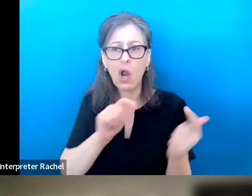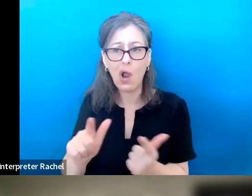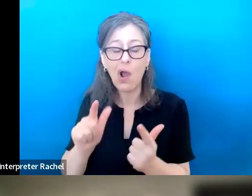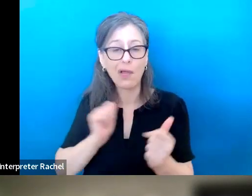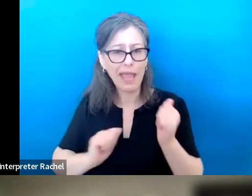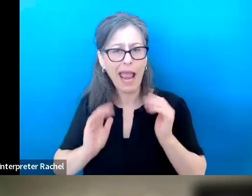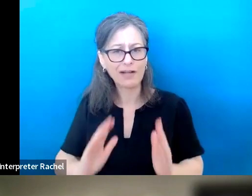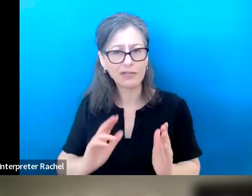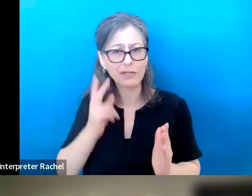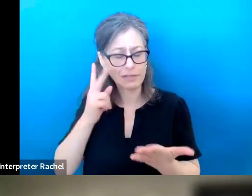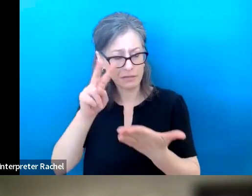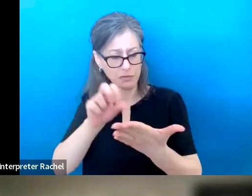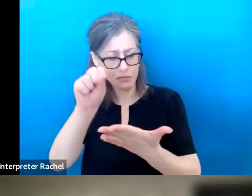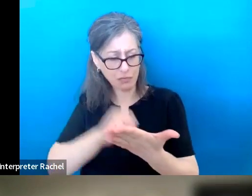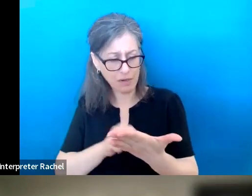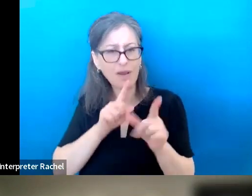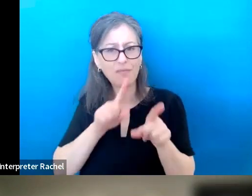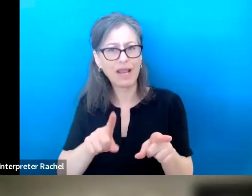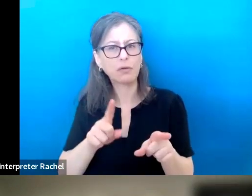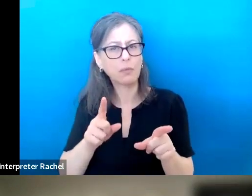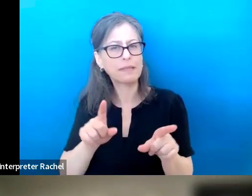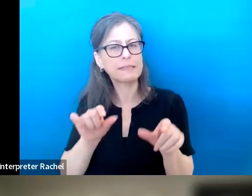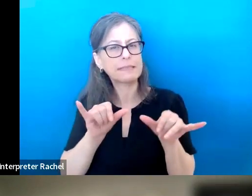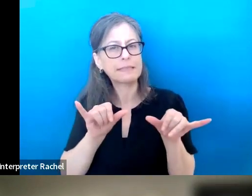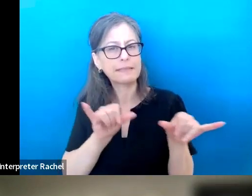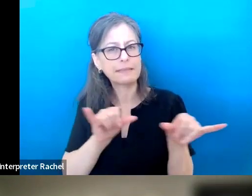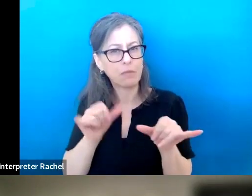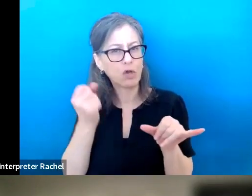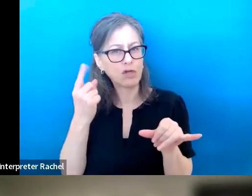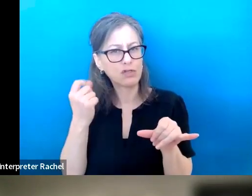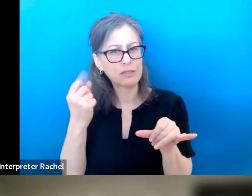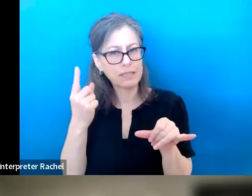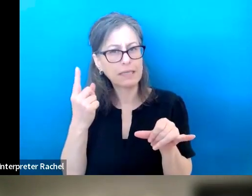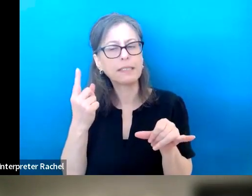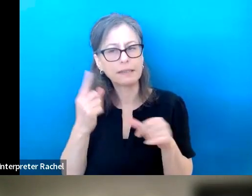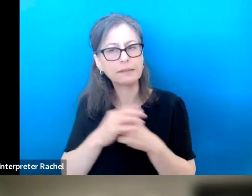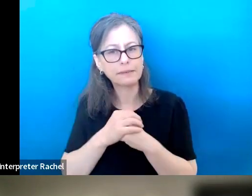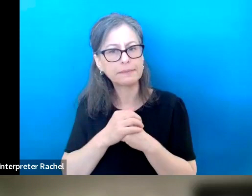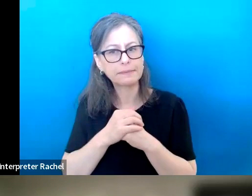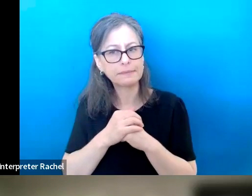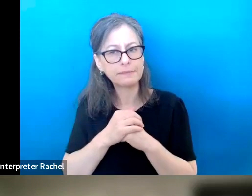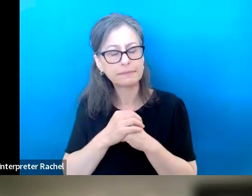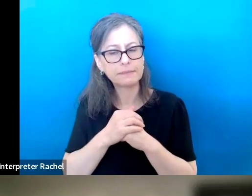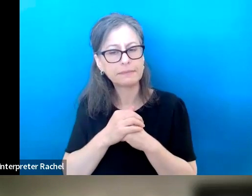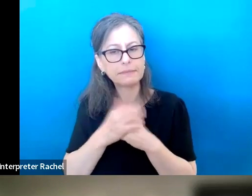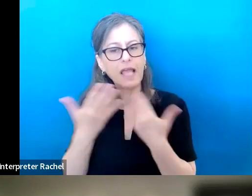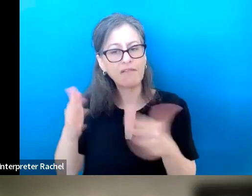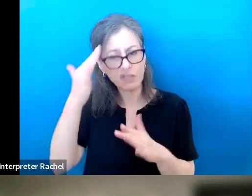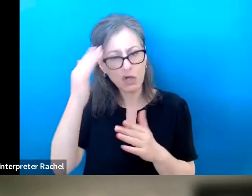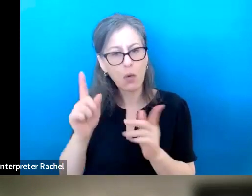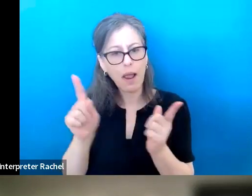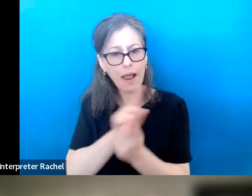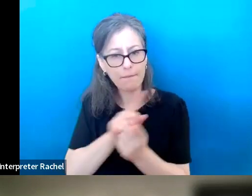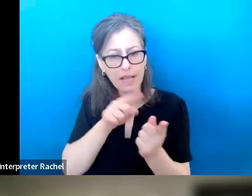reacted to the script with a similar understanding. And so I knew, from having met everybody